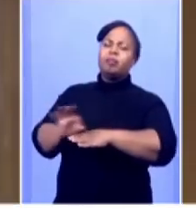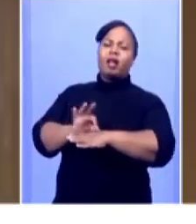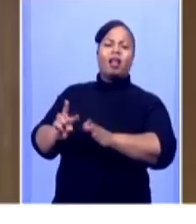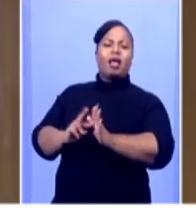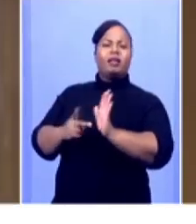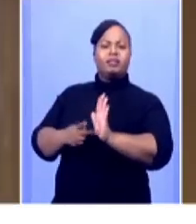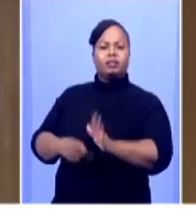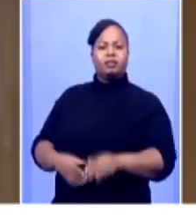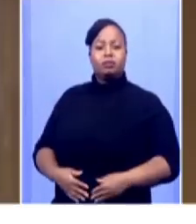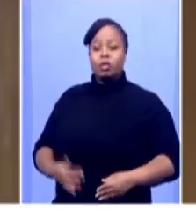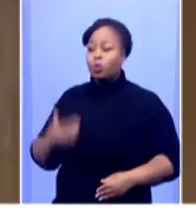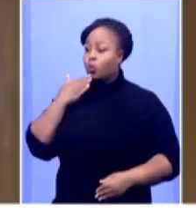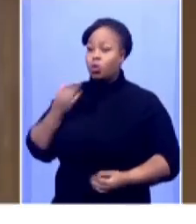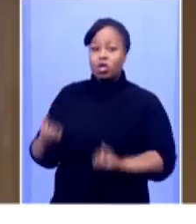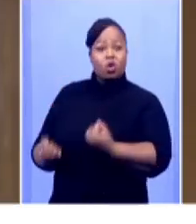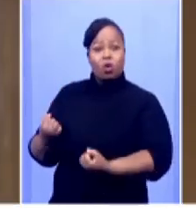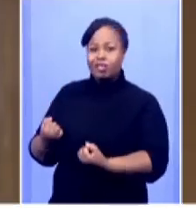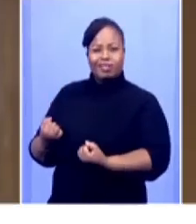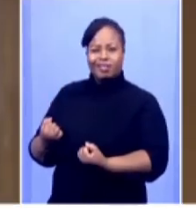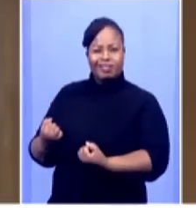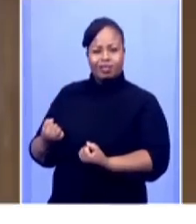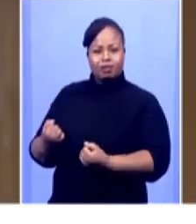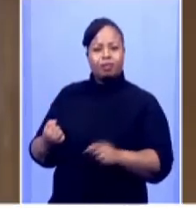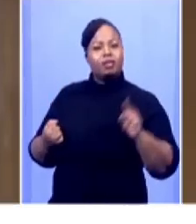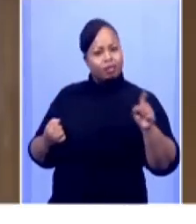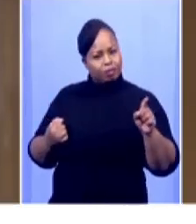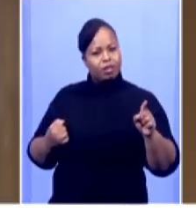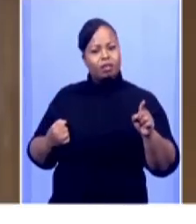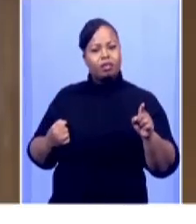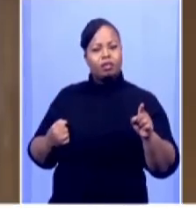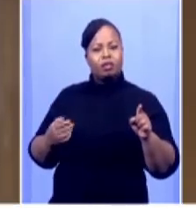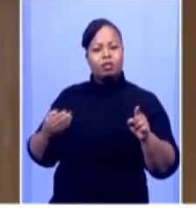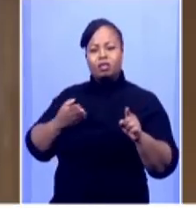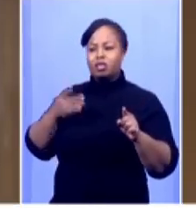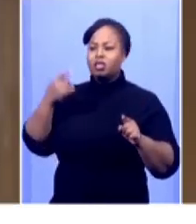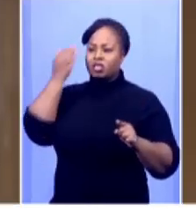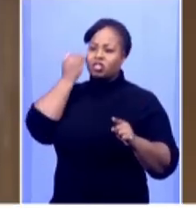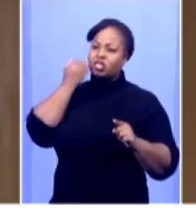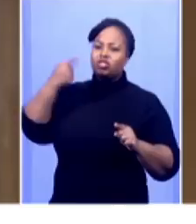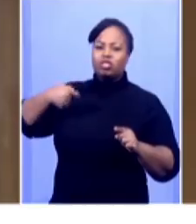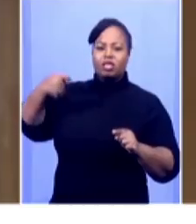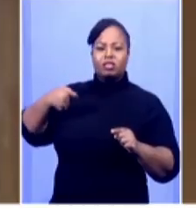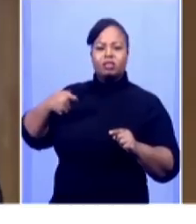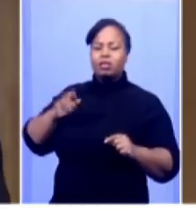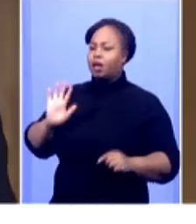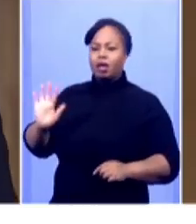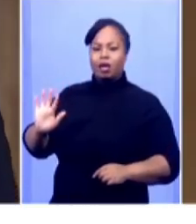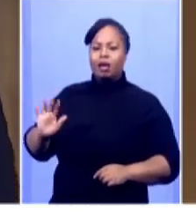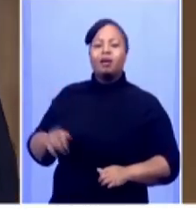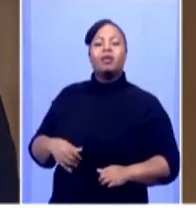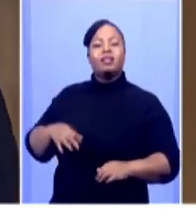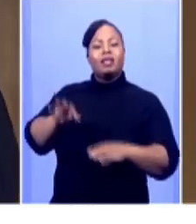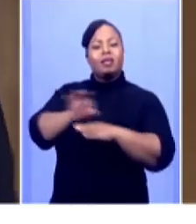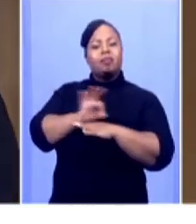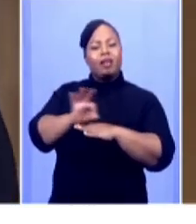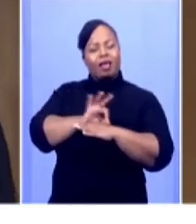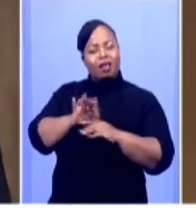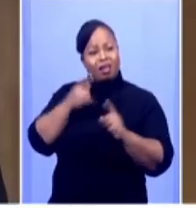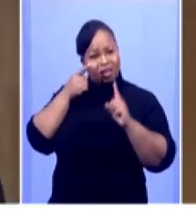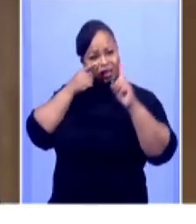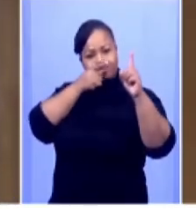planned hashed by the court, by the lordship and judges and magistrates. It is a deliberate